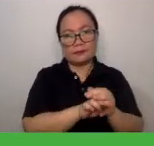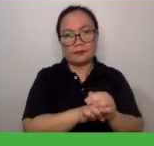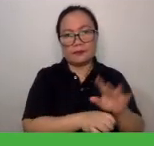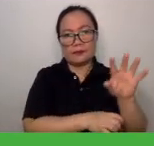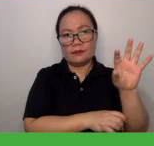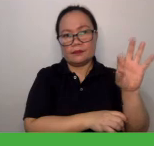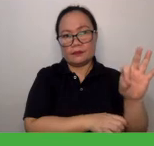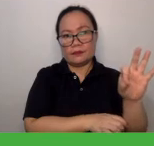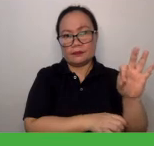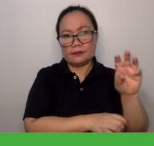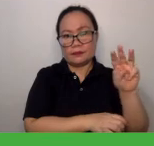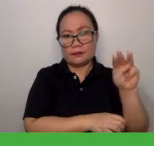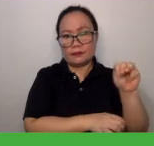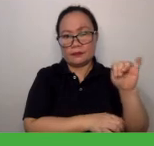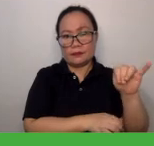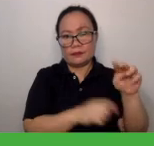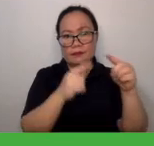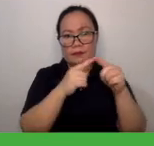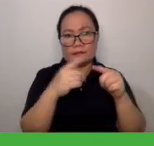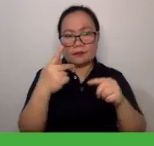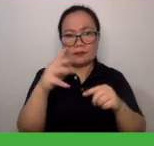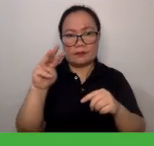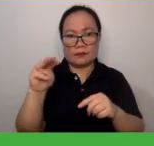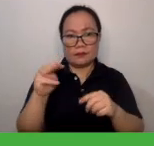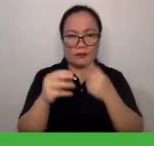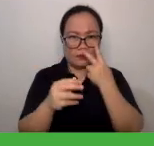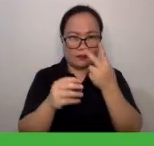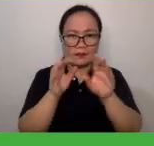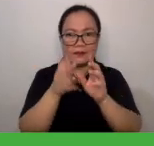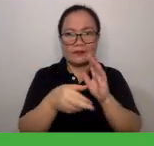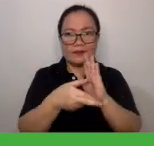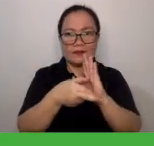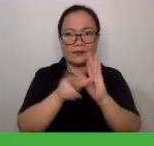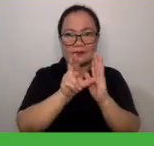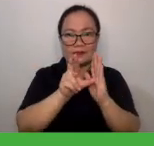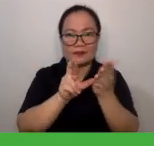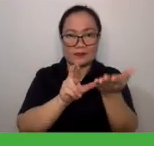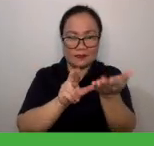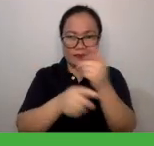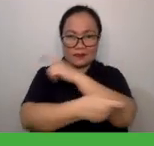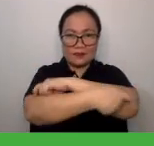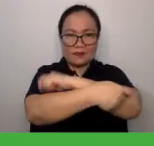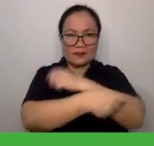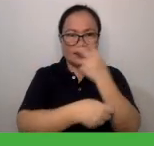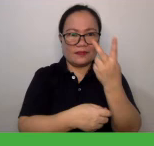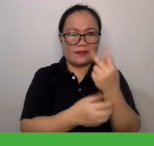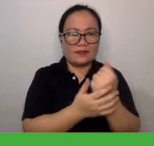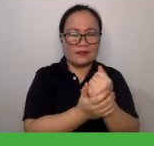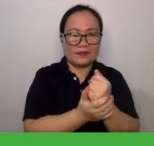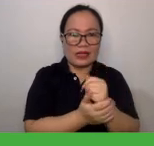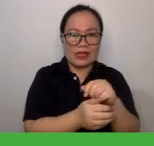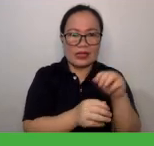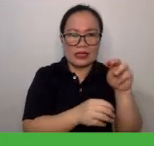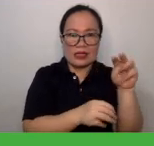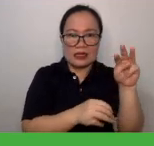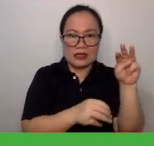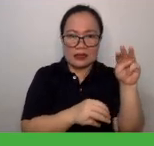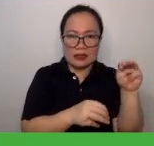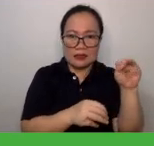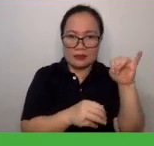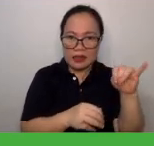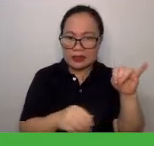here 9 miles to kilometer. Okay, so balikan natin yung table. So, yung miles, i-convert mo